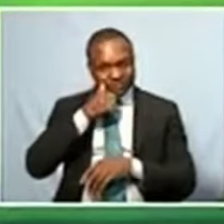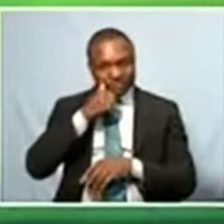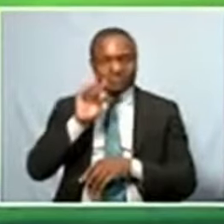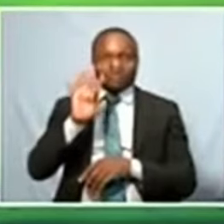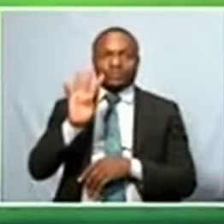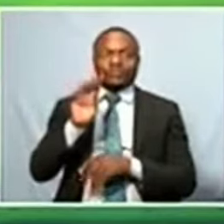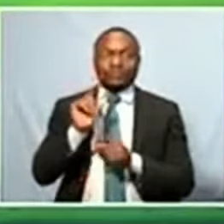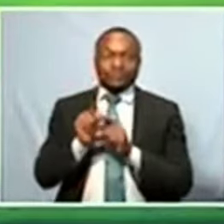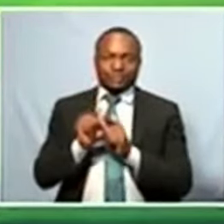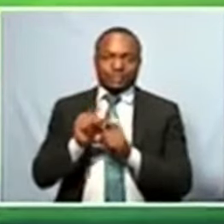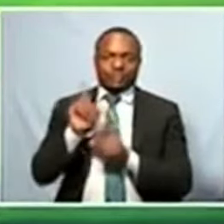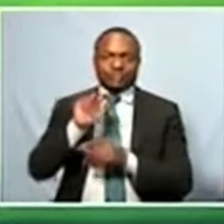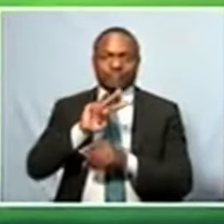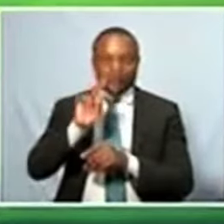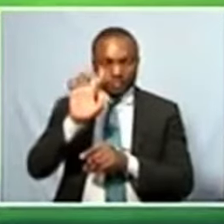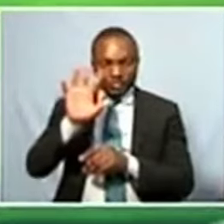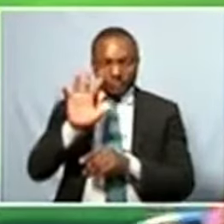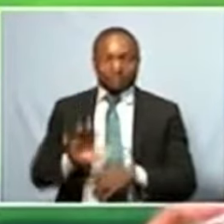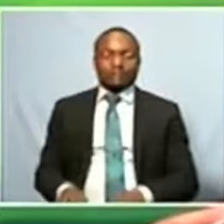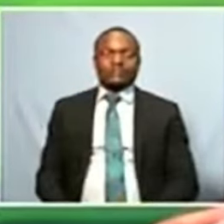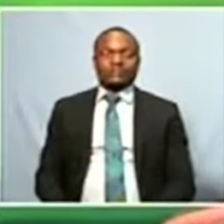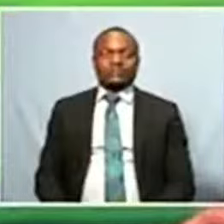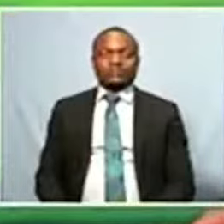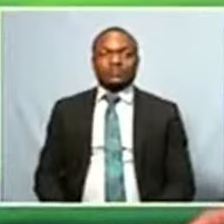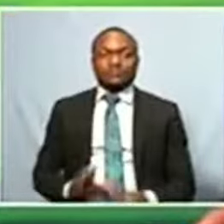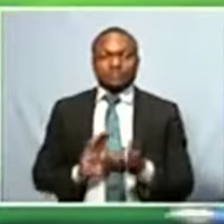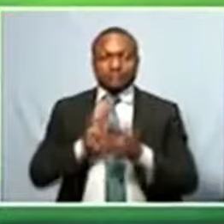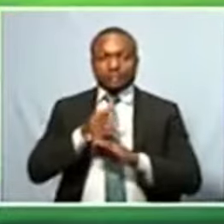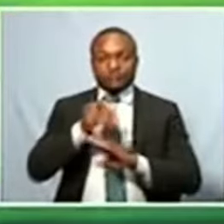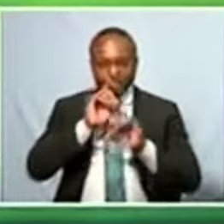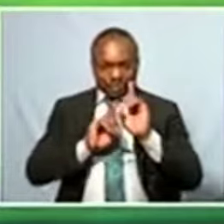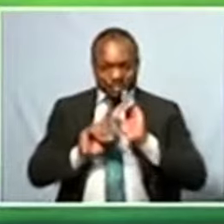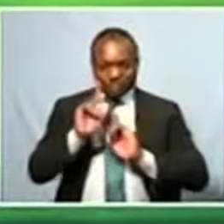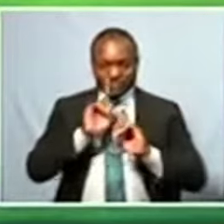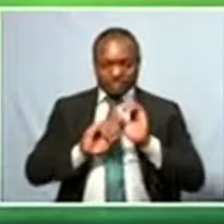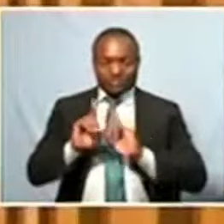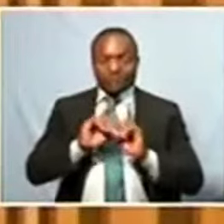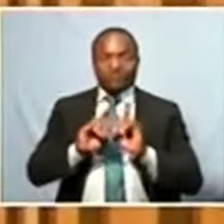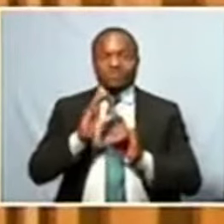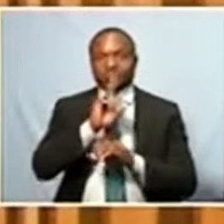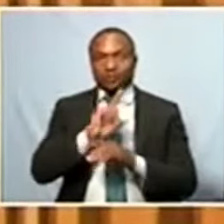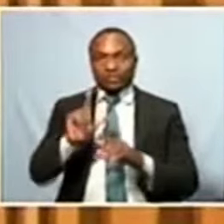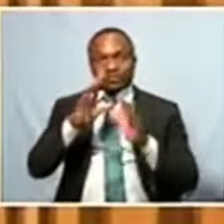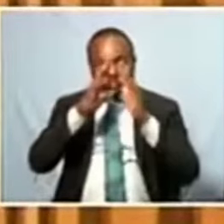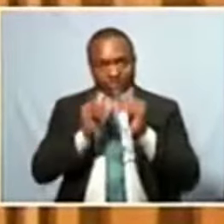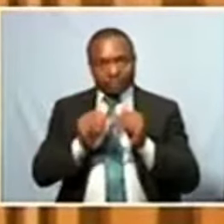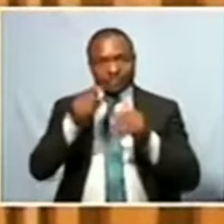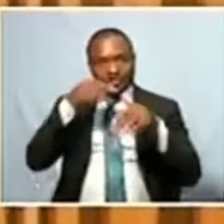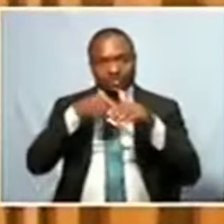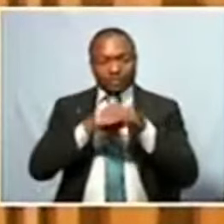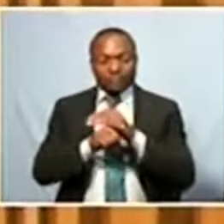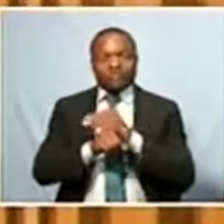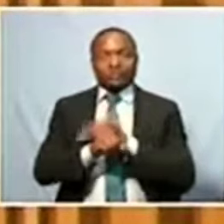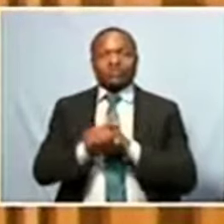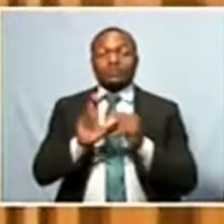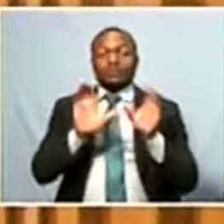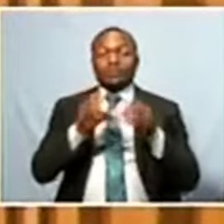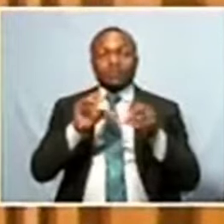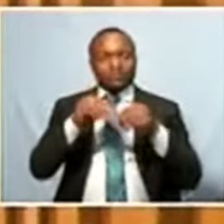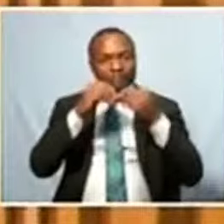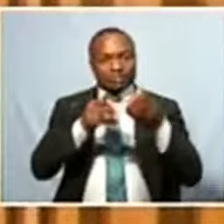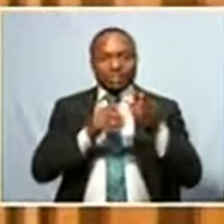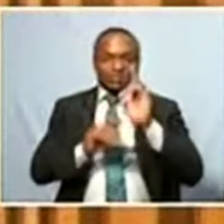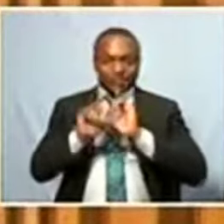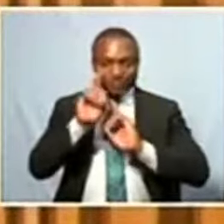4th December 2025. After the consideration of the bills, the House did resolve into Committee of Supply for